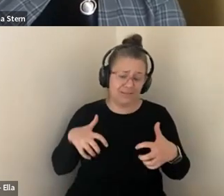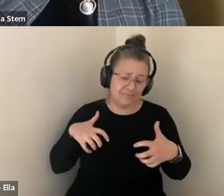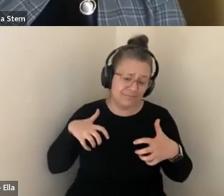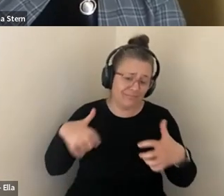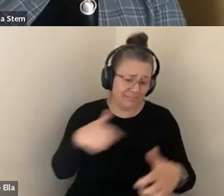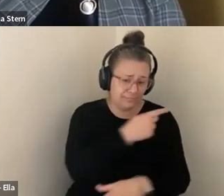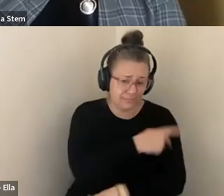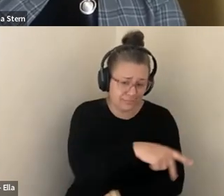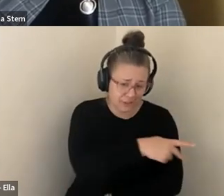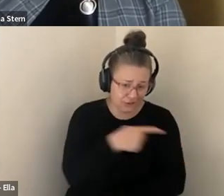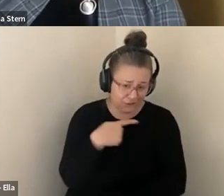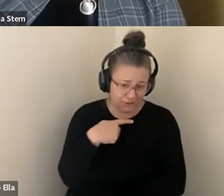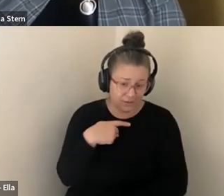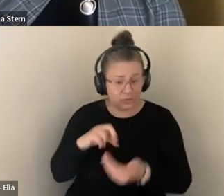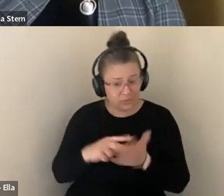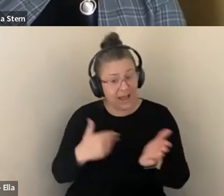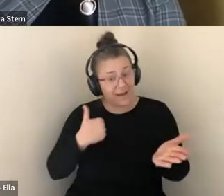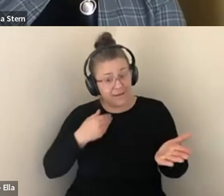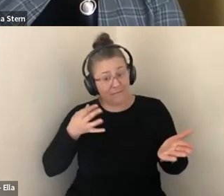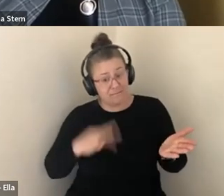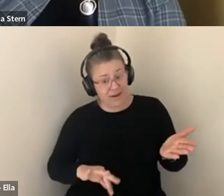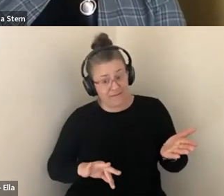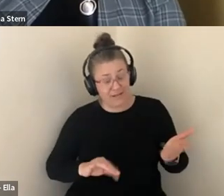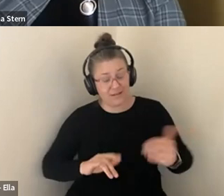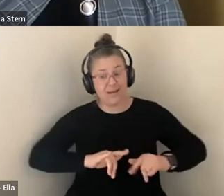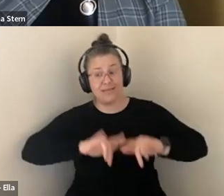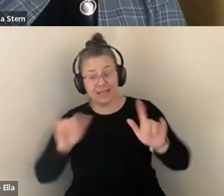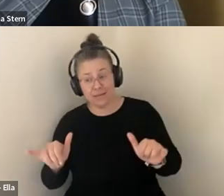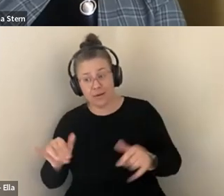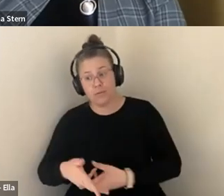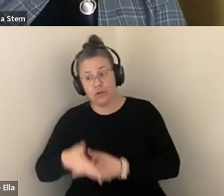then enormous risks to trust and to privacy on the other.